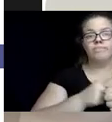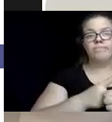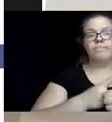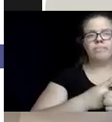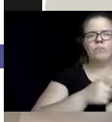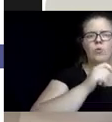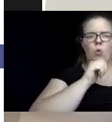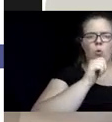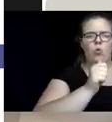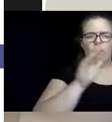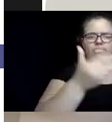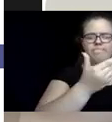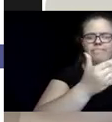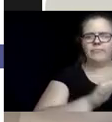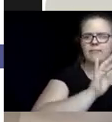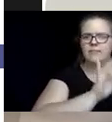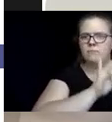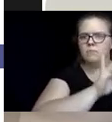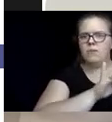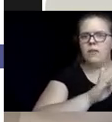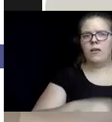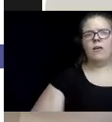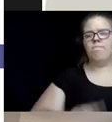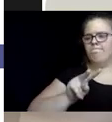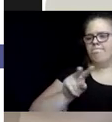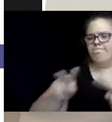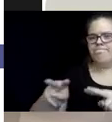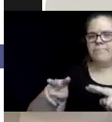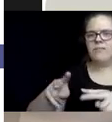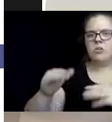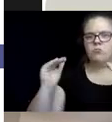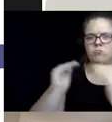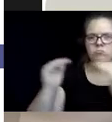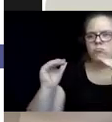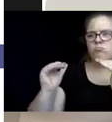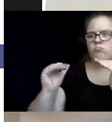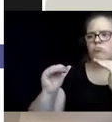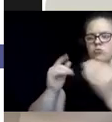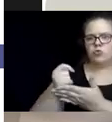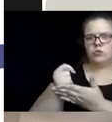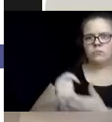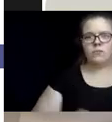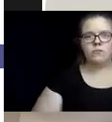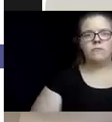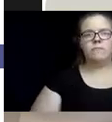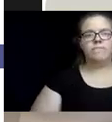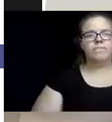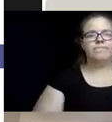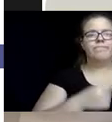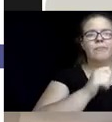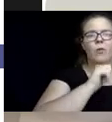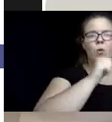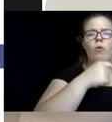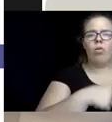appealing to sympathy, it's important to appeal to justice and fair treatment. Instead of talking about older adults